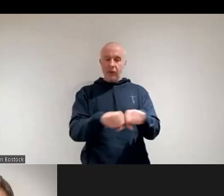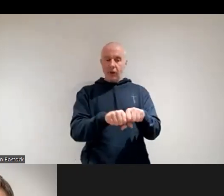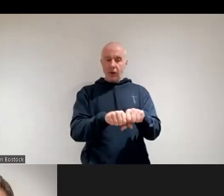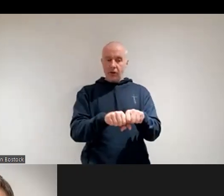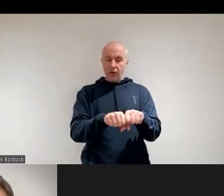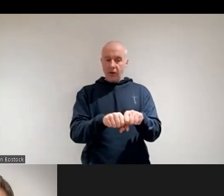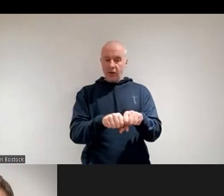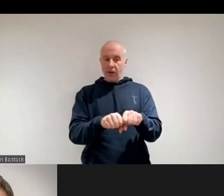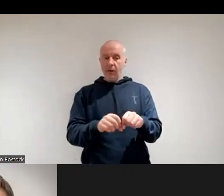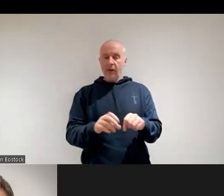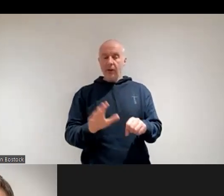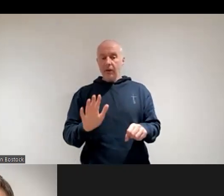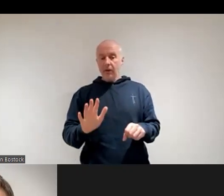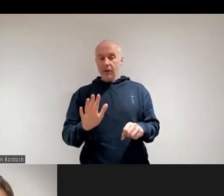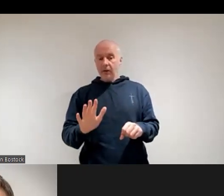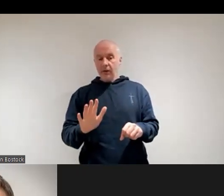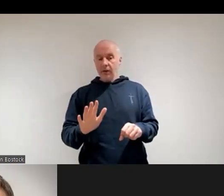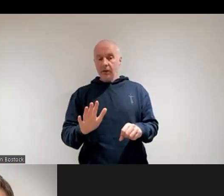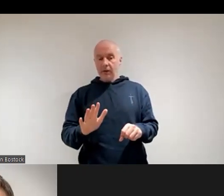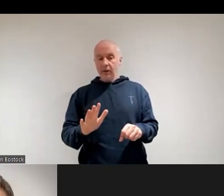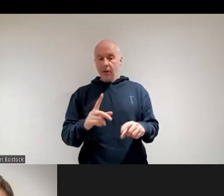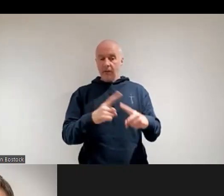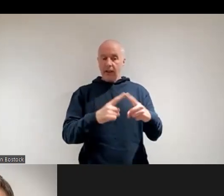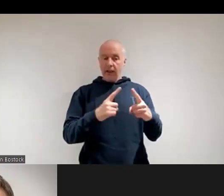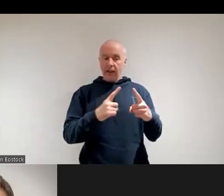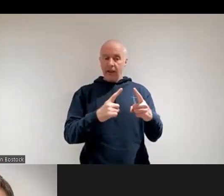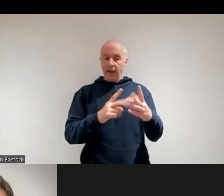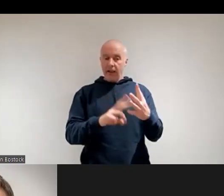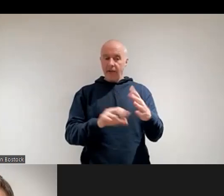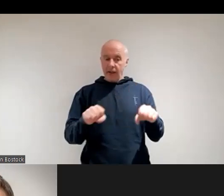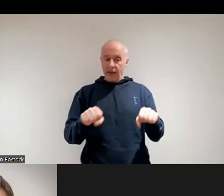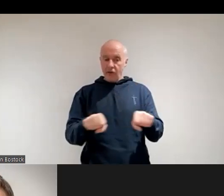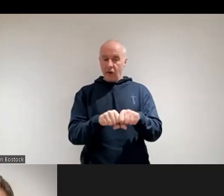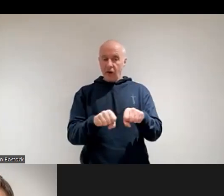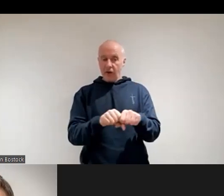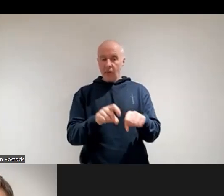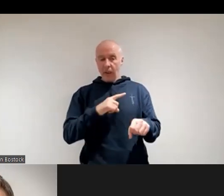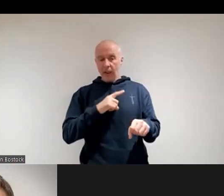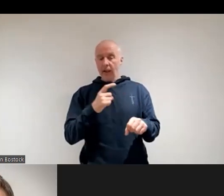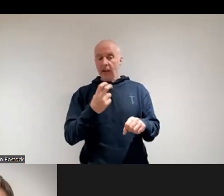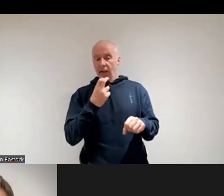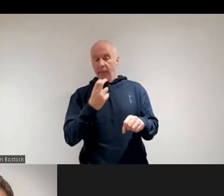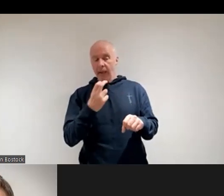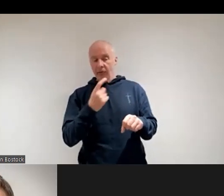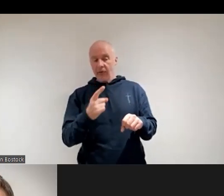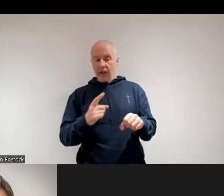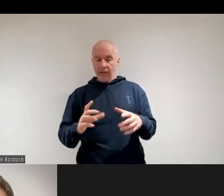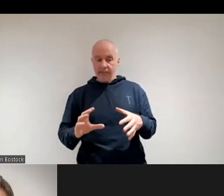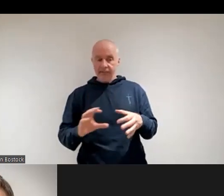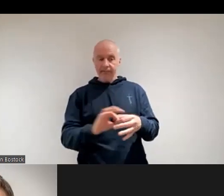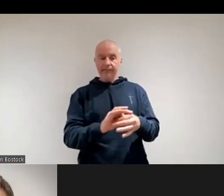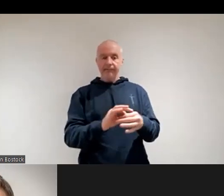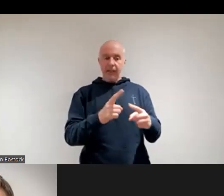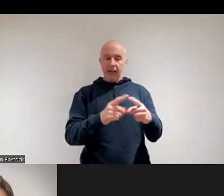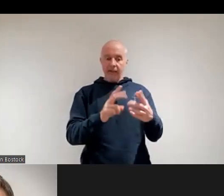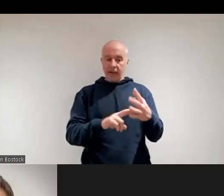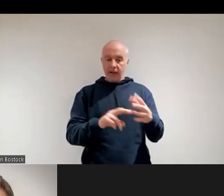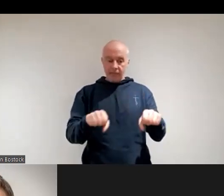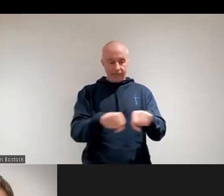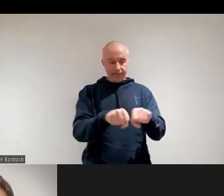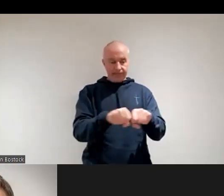actually it's the one in the EV charger, because the battery basically connects to the EV charger, and the EV charger is able to do that.